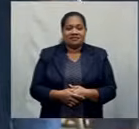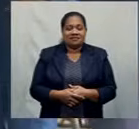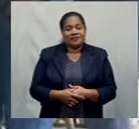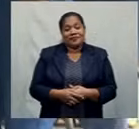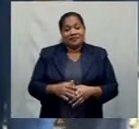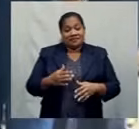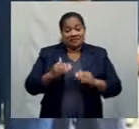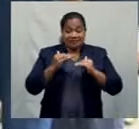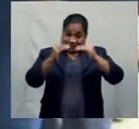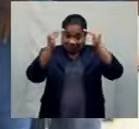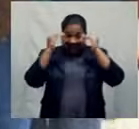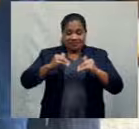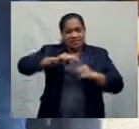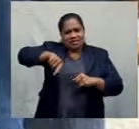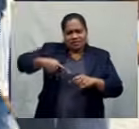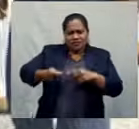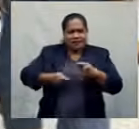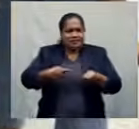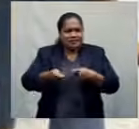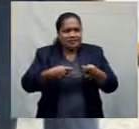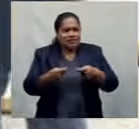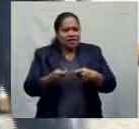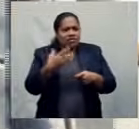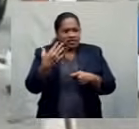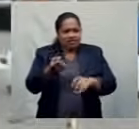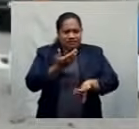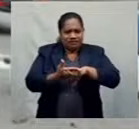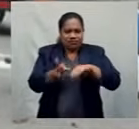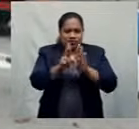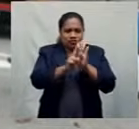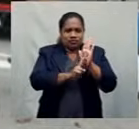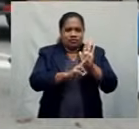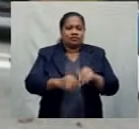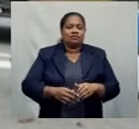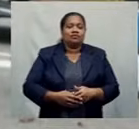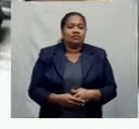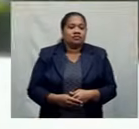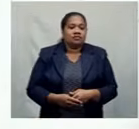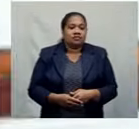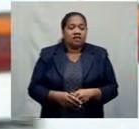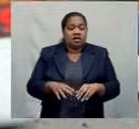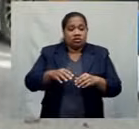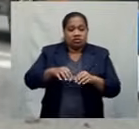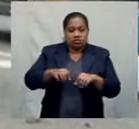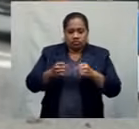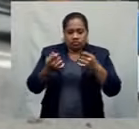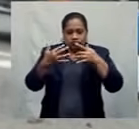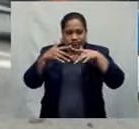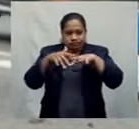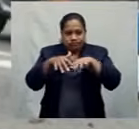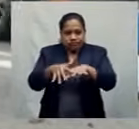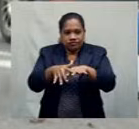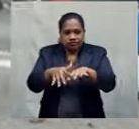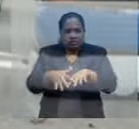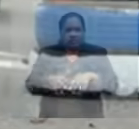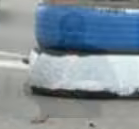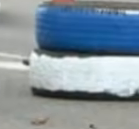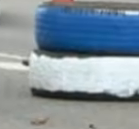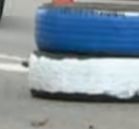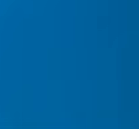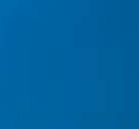Up ahead, supermarket to enforce new measures. And social gathering stop arrest list.